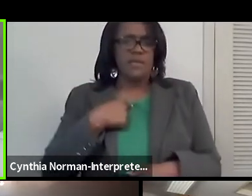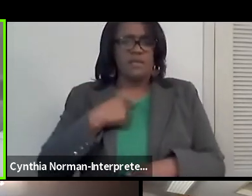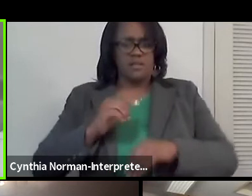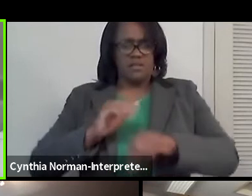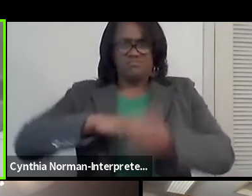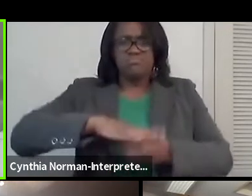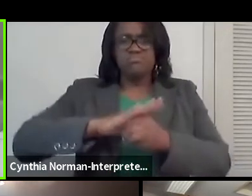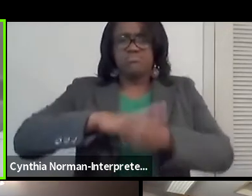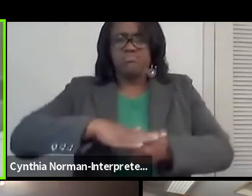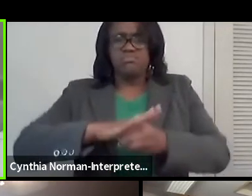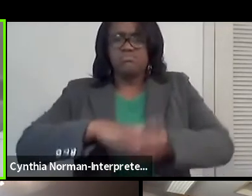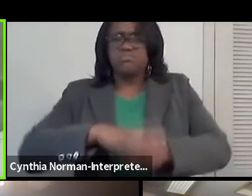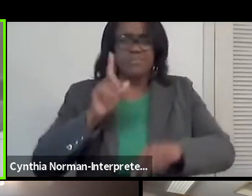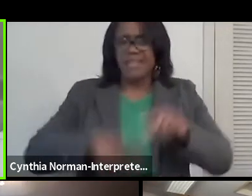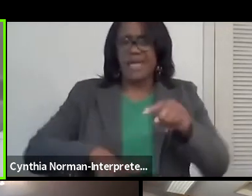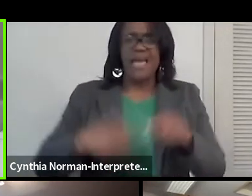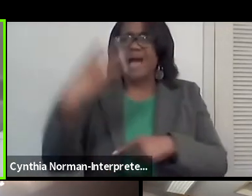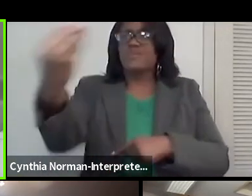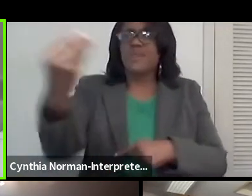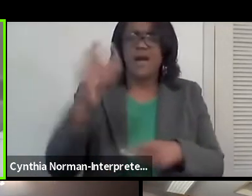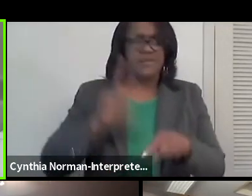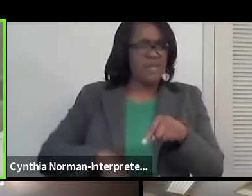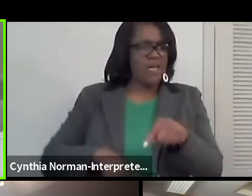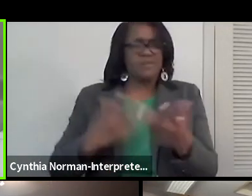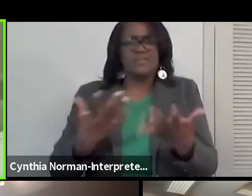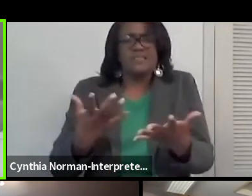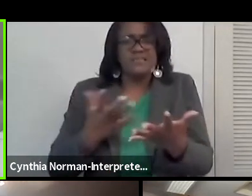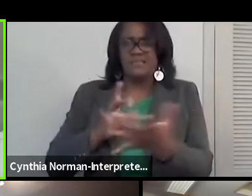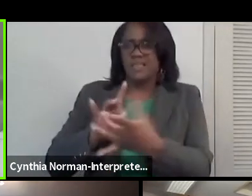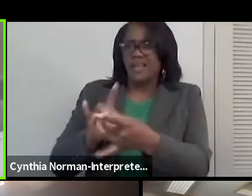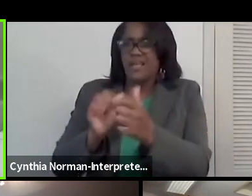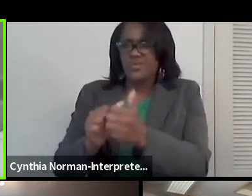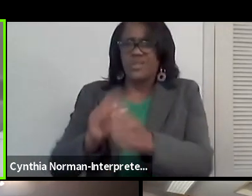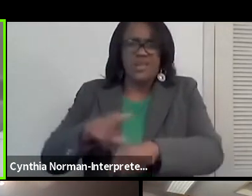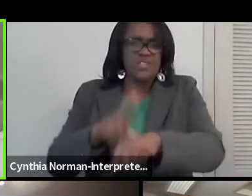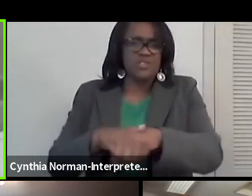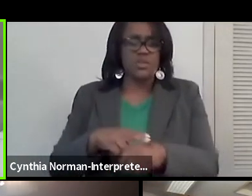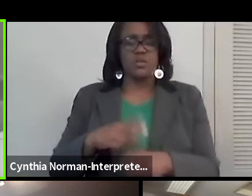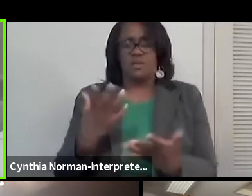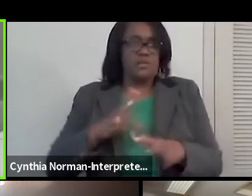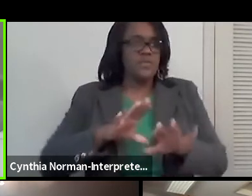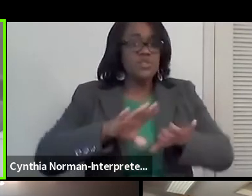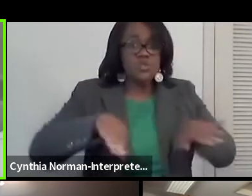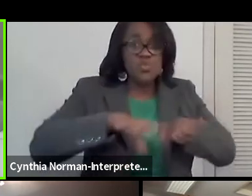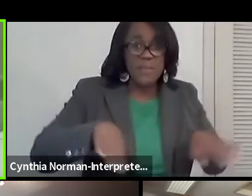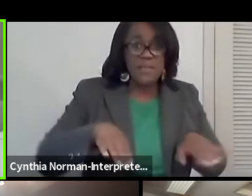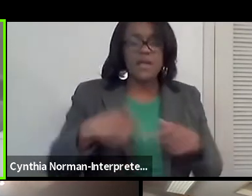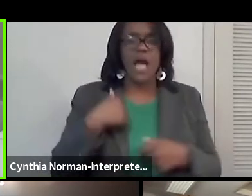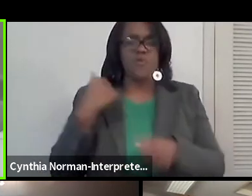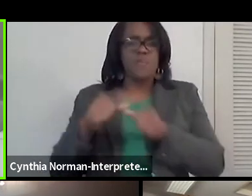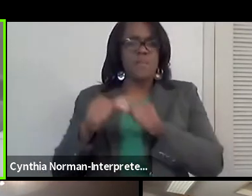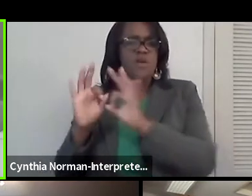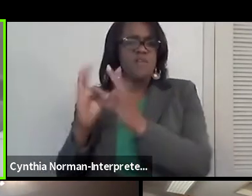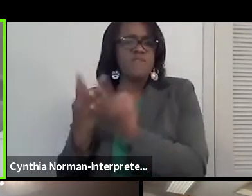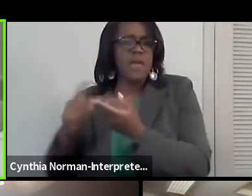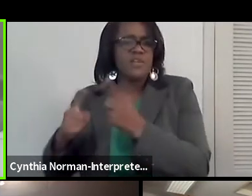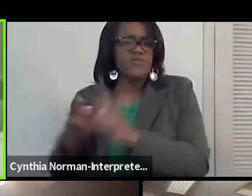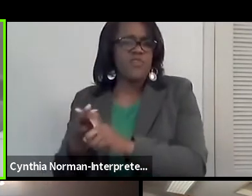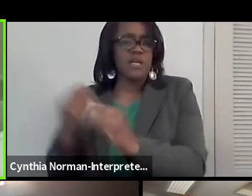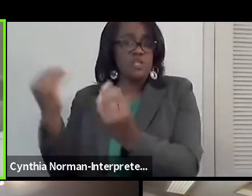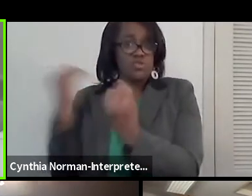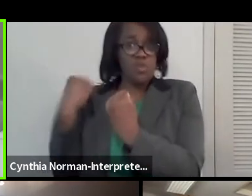even, you know, getting in the outdoors in other ways, trying to go swimming. Like I remember that a relative or a family friend taught us to